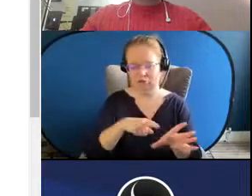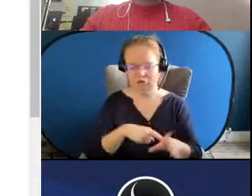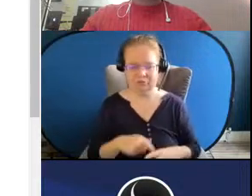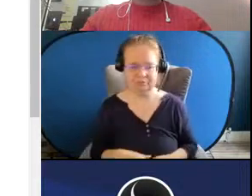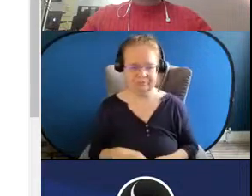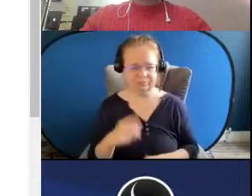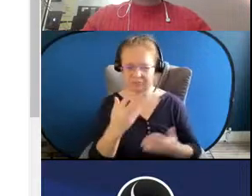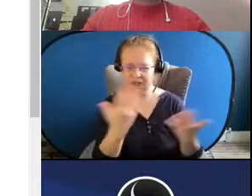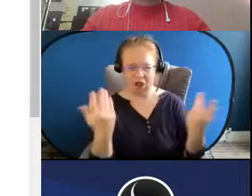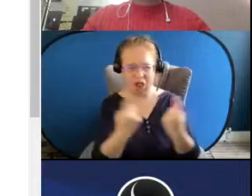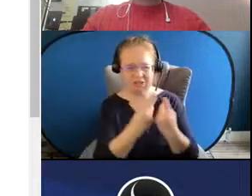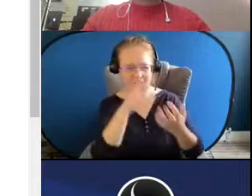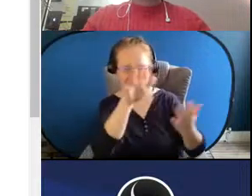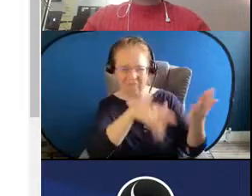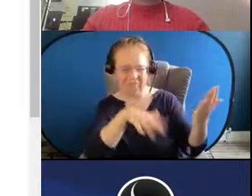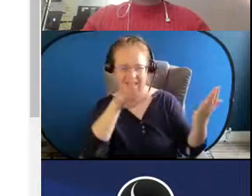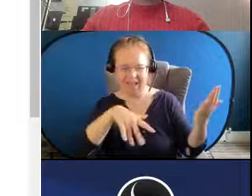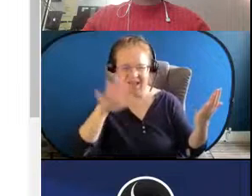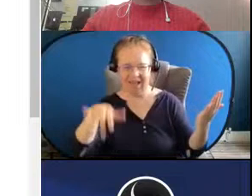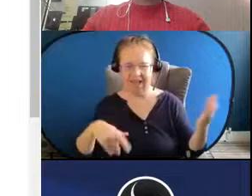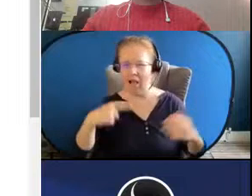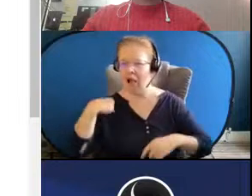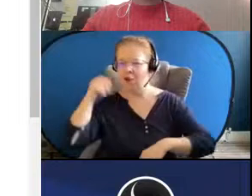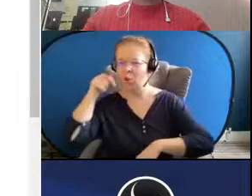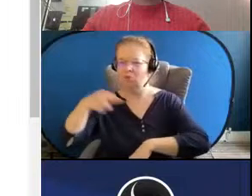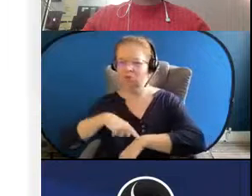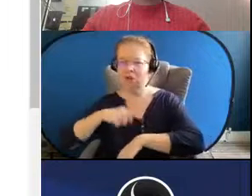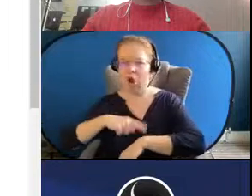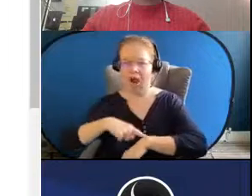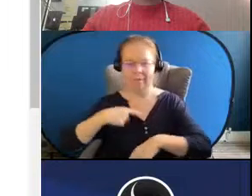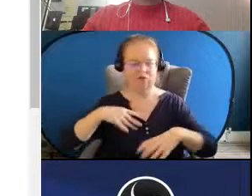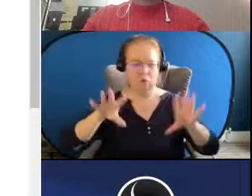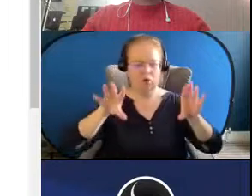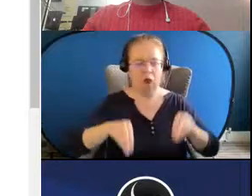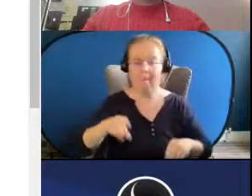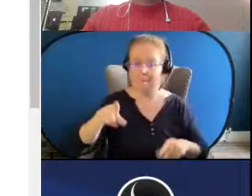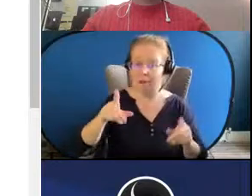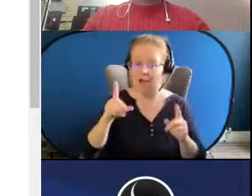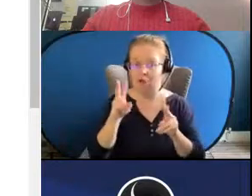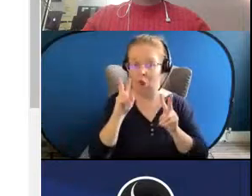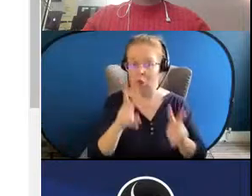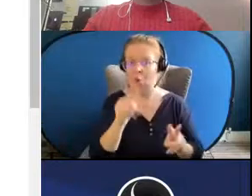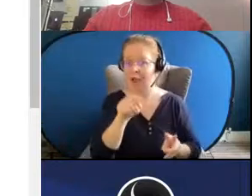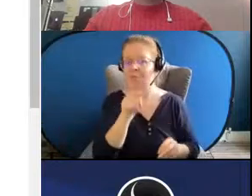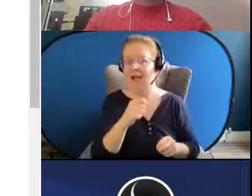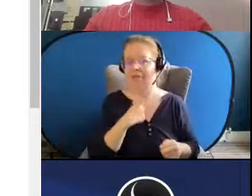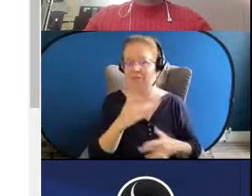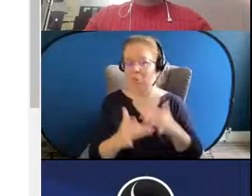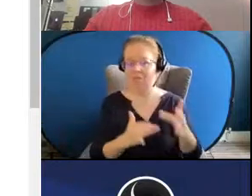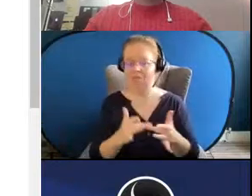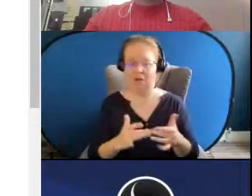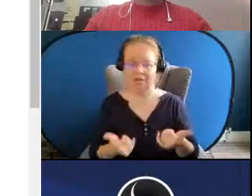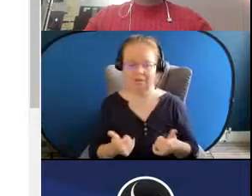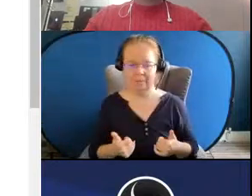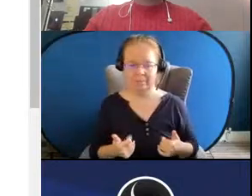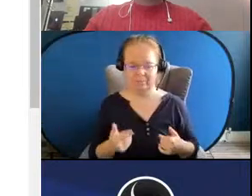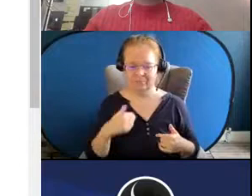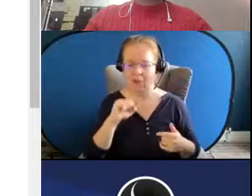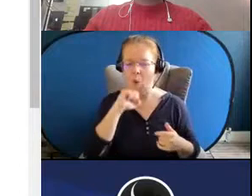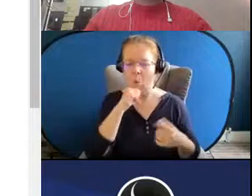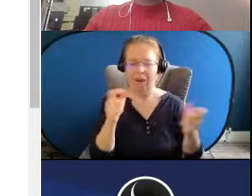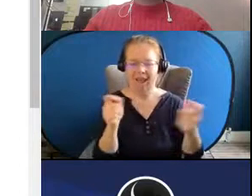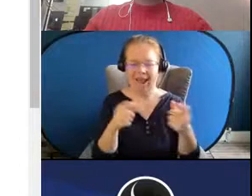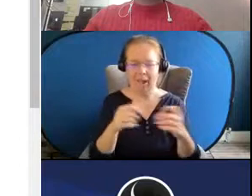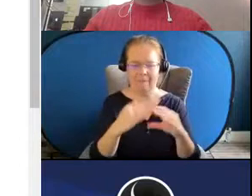other stuff there as well. I know we're up against time, so I'll end it there, but look out for the Swagable email that's going to land